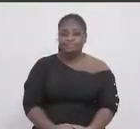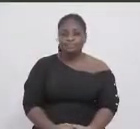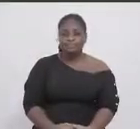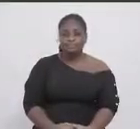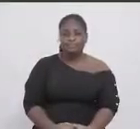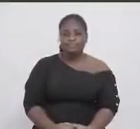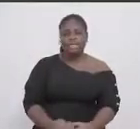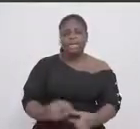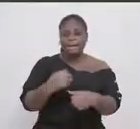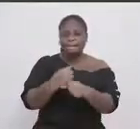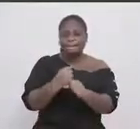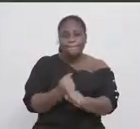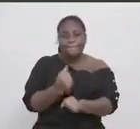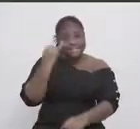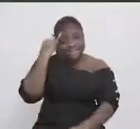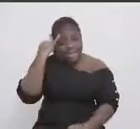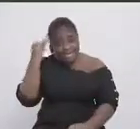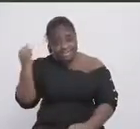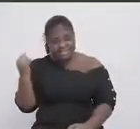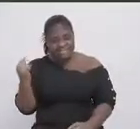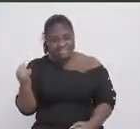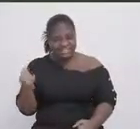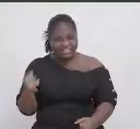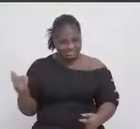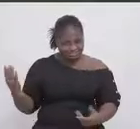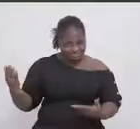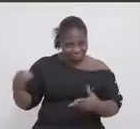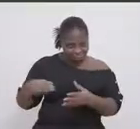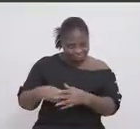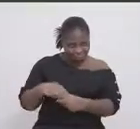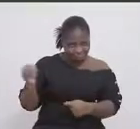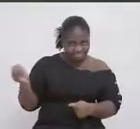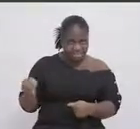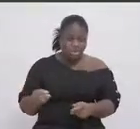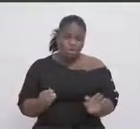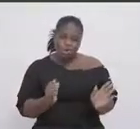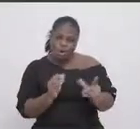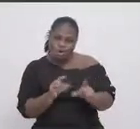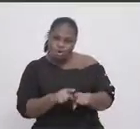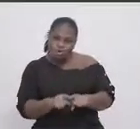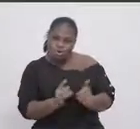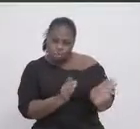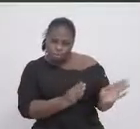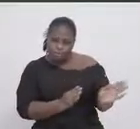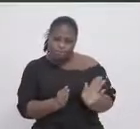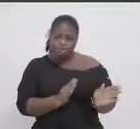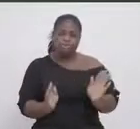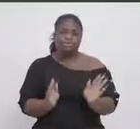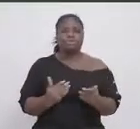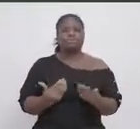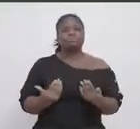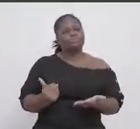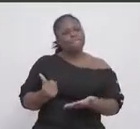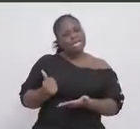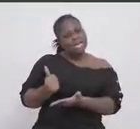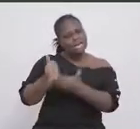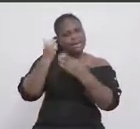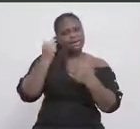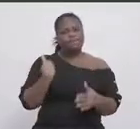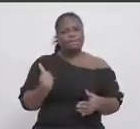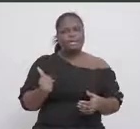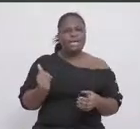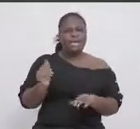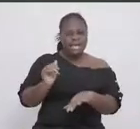code and make their ideas come out live. We also are preparing curriculum to help some of the